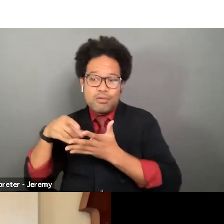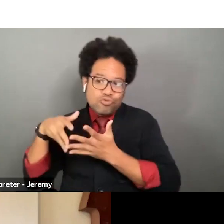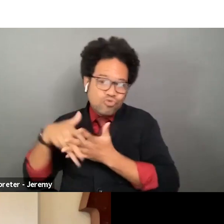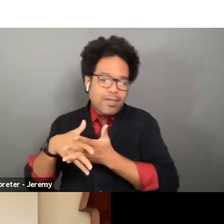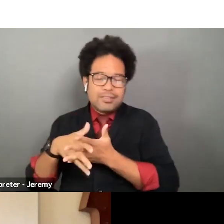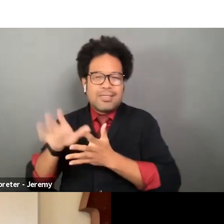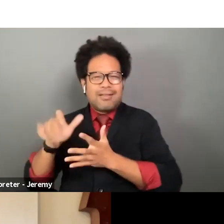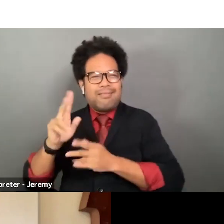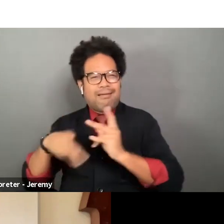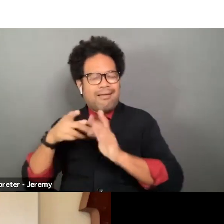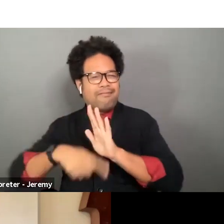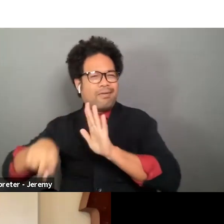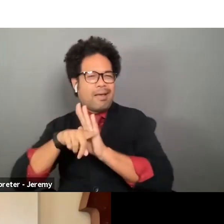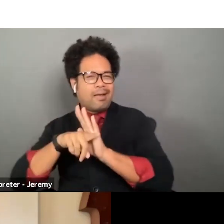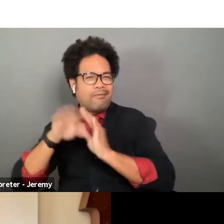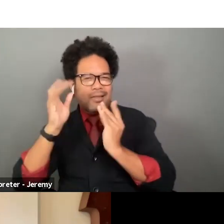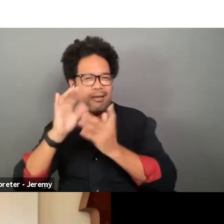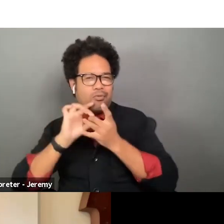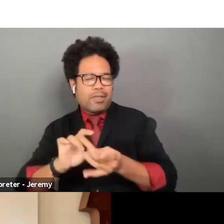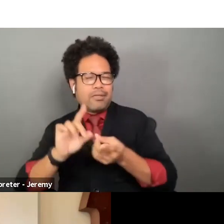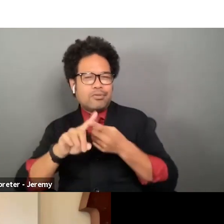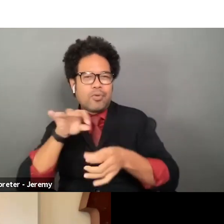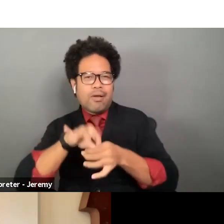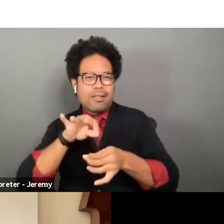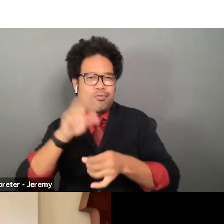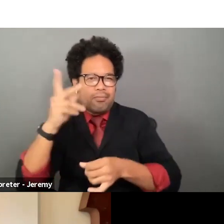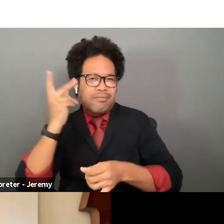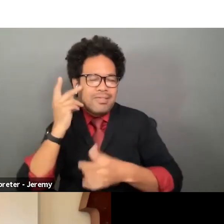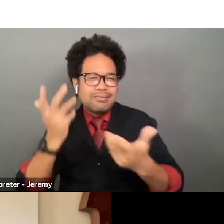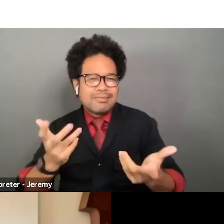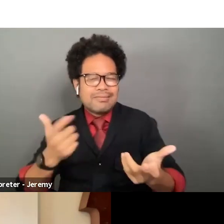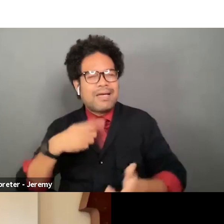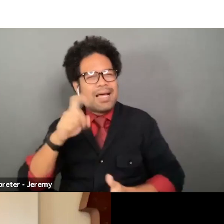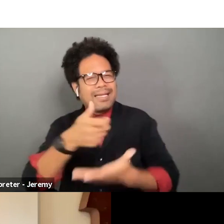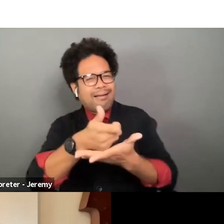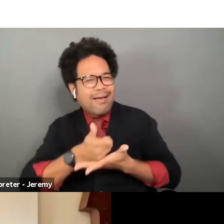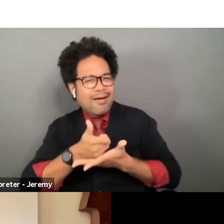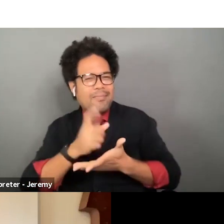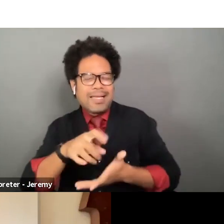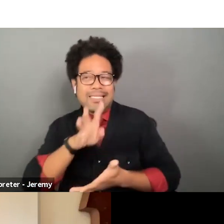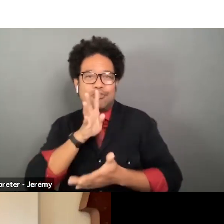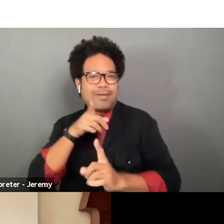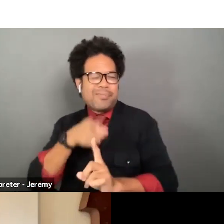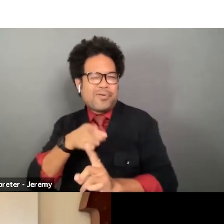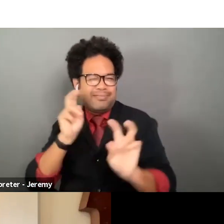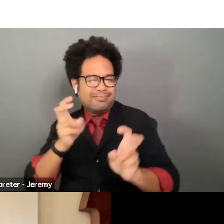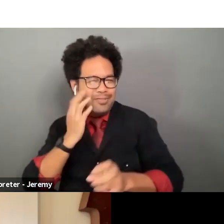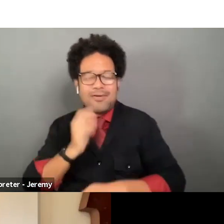of cynicism about electoral politics? I need help. I need a talking point.